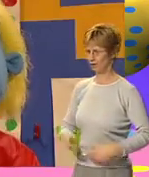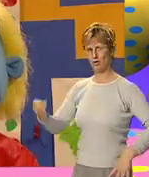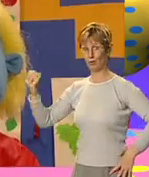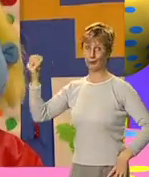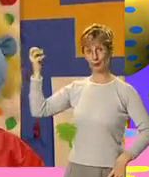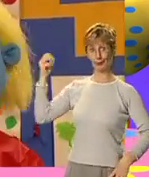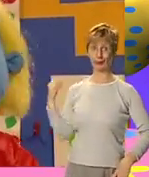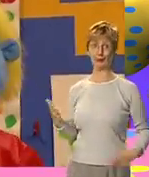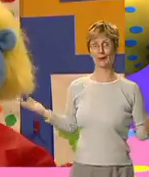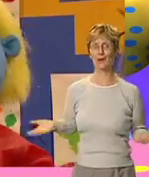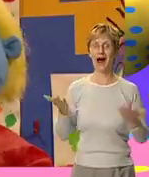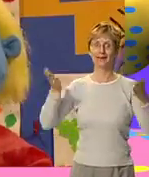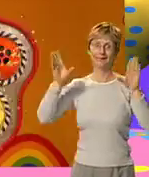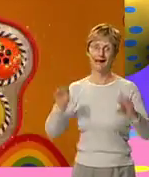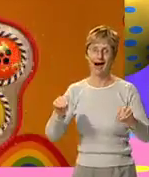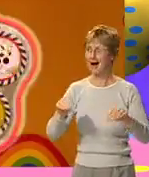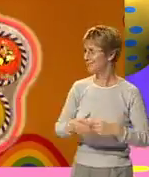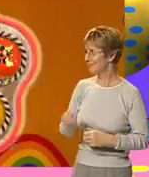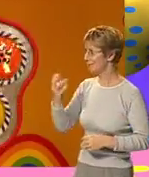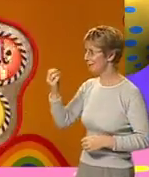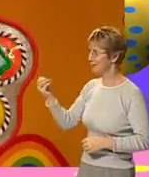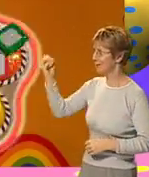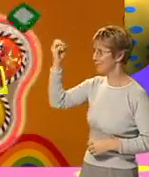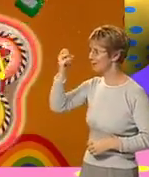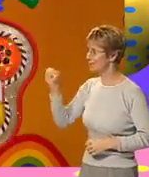Tweenie Clock, where will it stop?